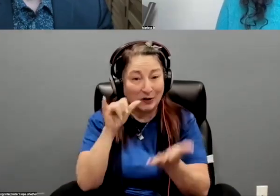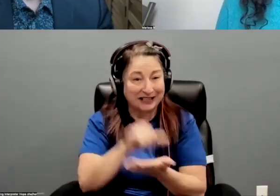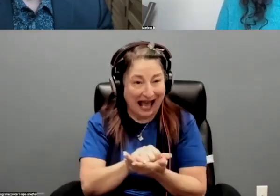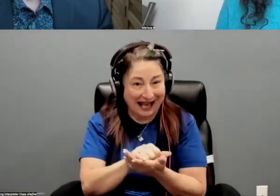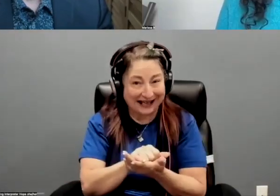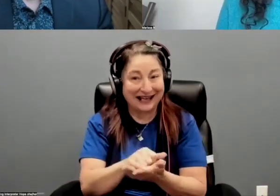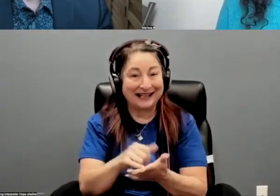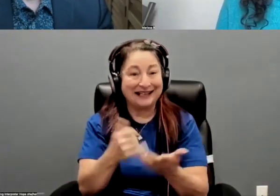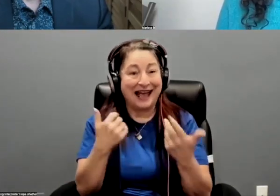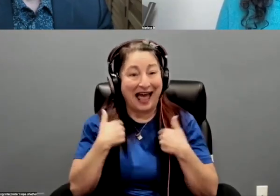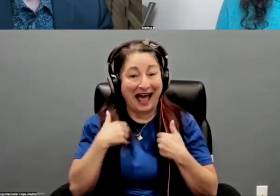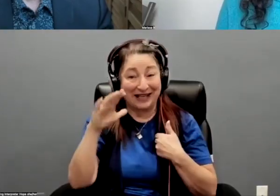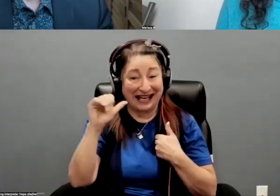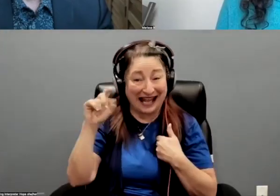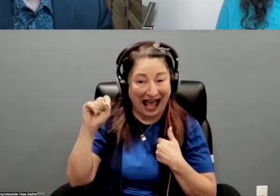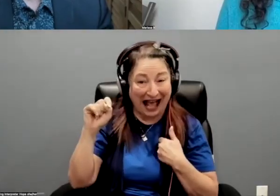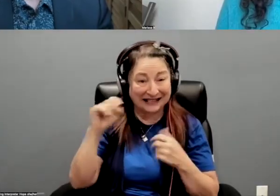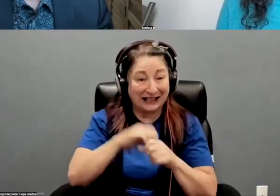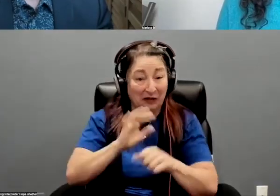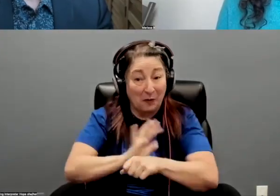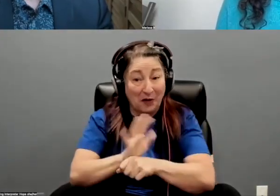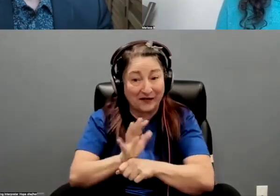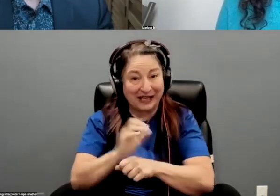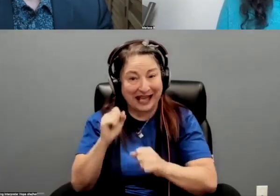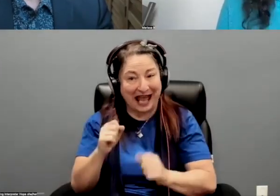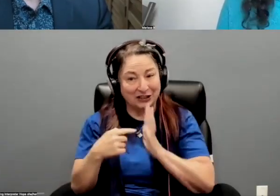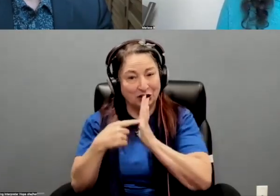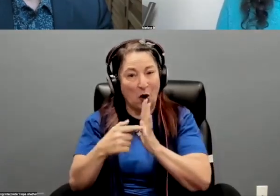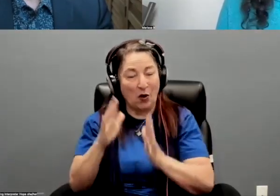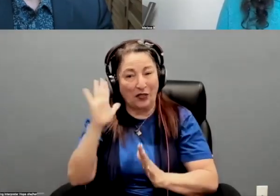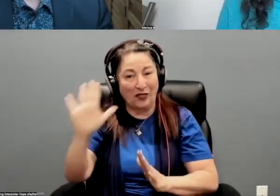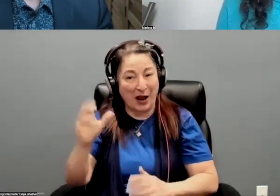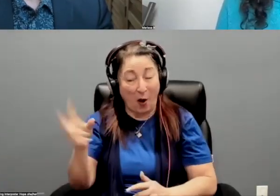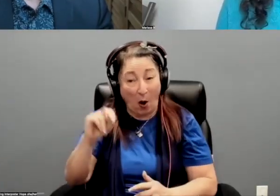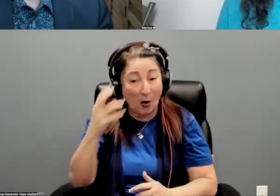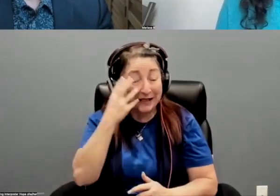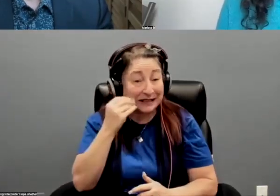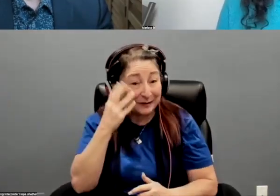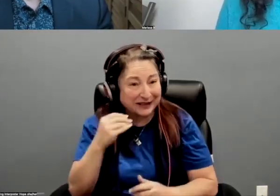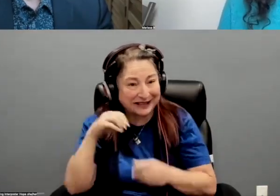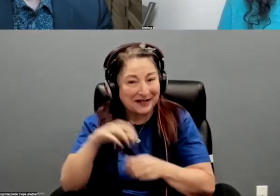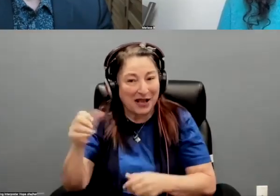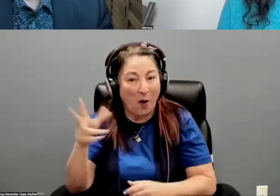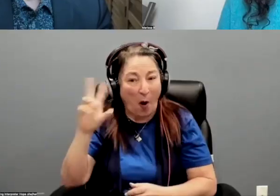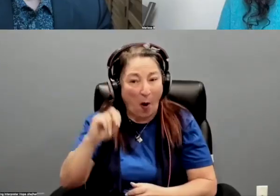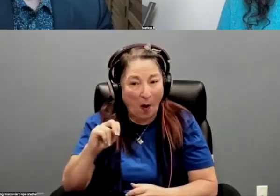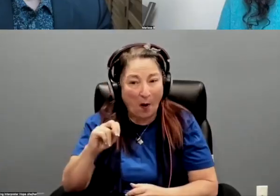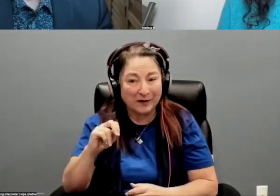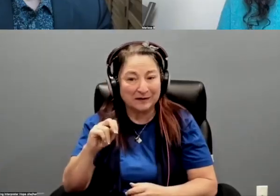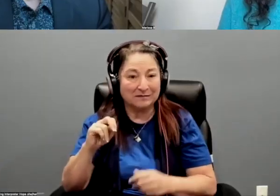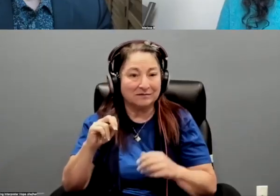having a cast that can reflect their own experiences within the marginalization they may be in, I think that was also